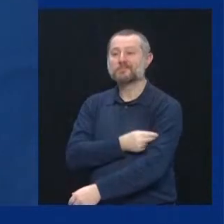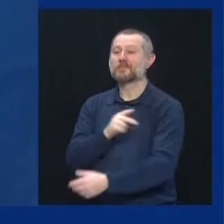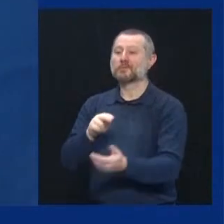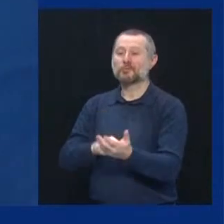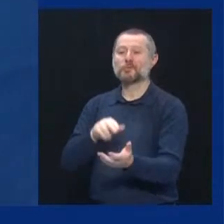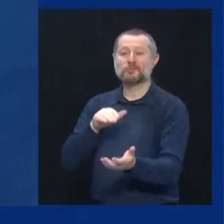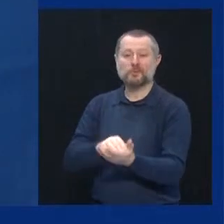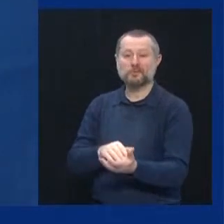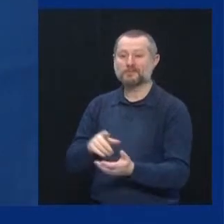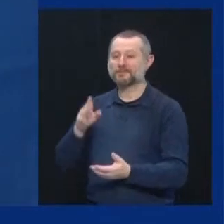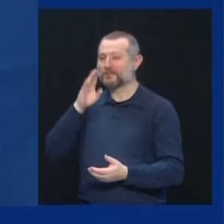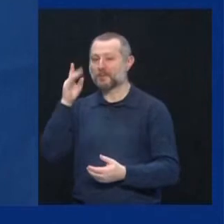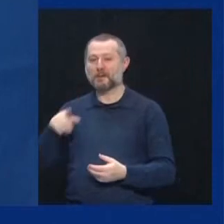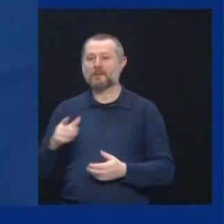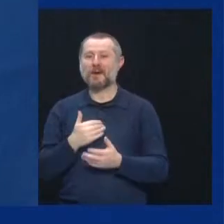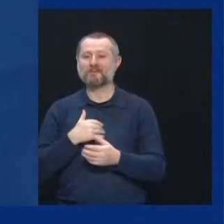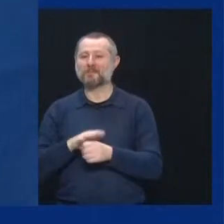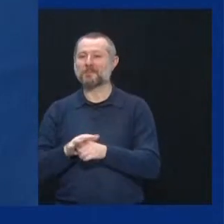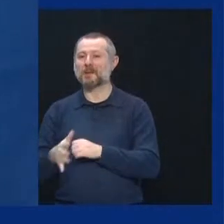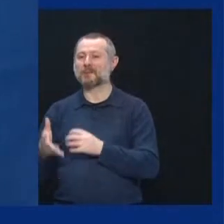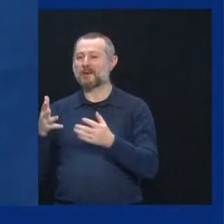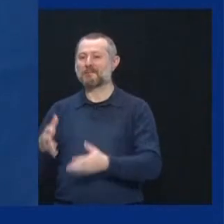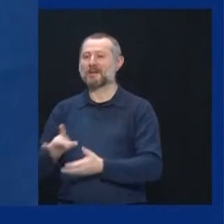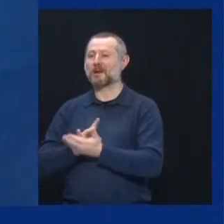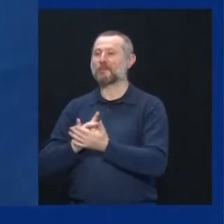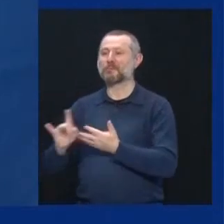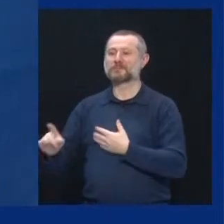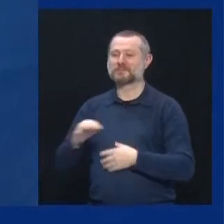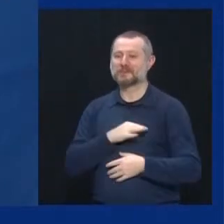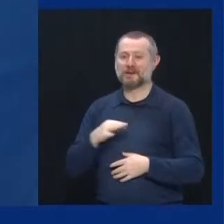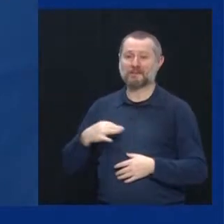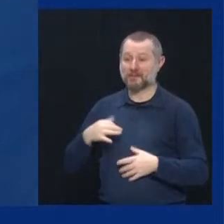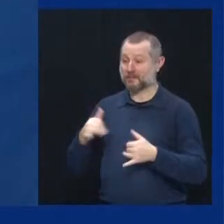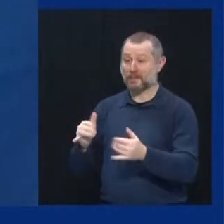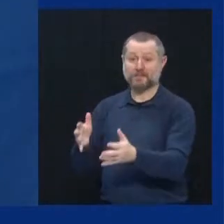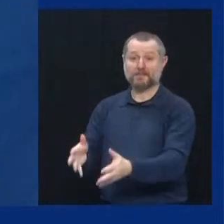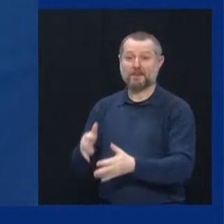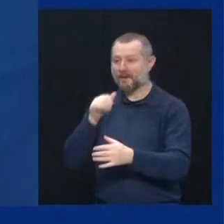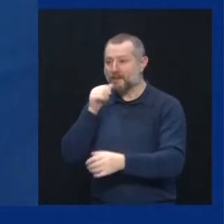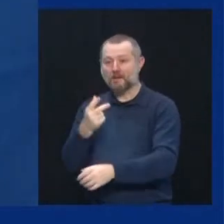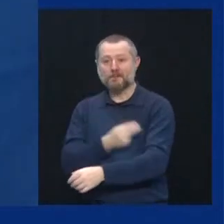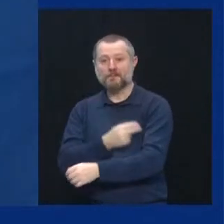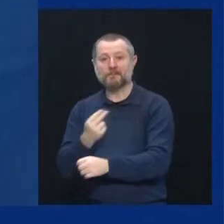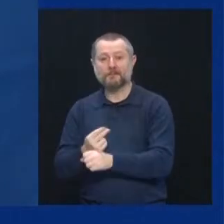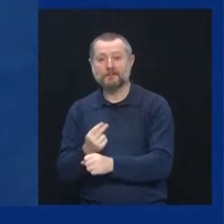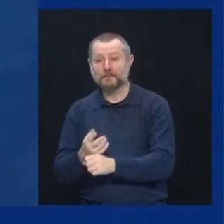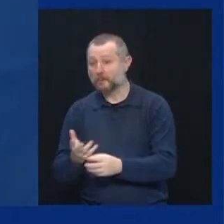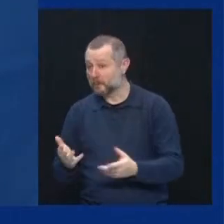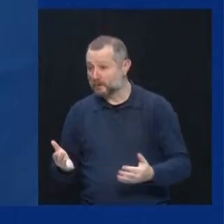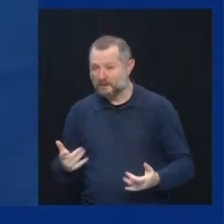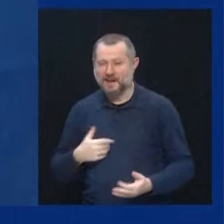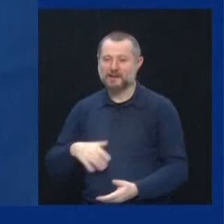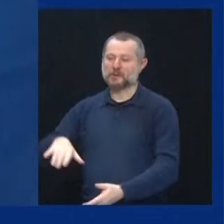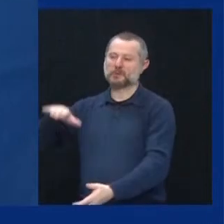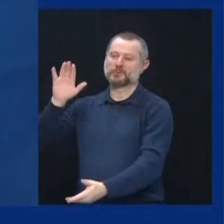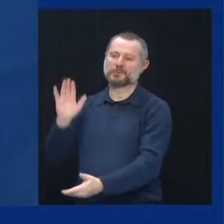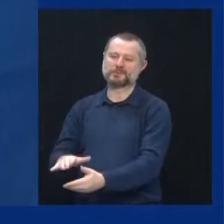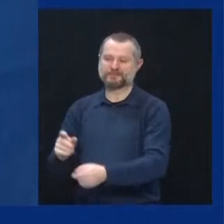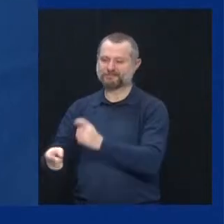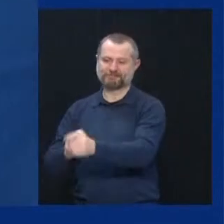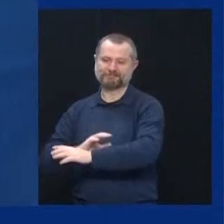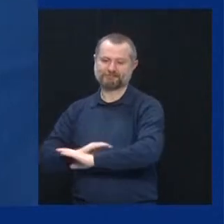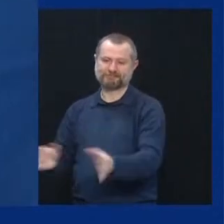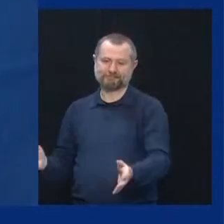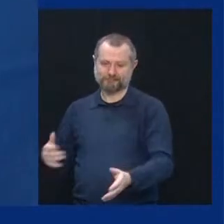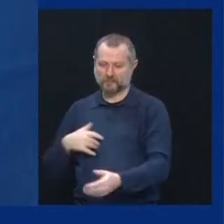hospitals had 8 weeks now to do their staff. And we reduced the hospital allocation for their